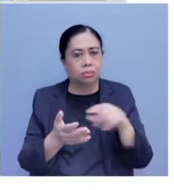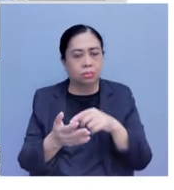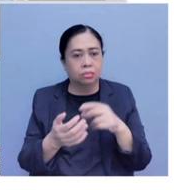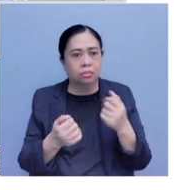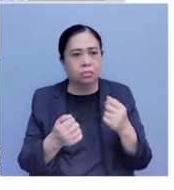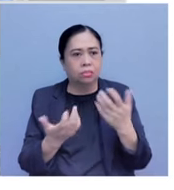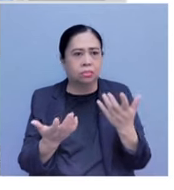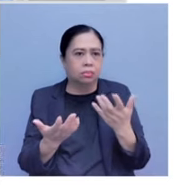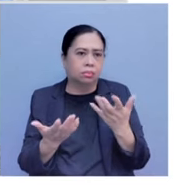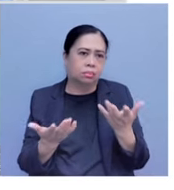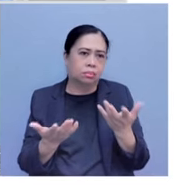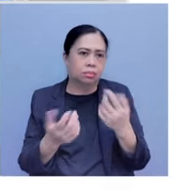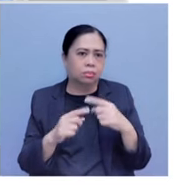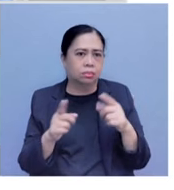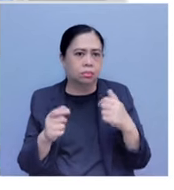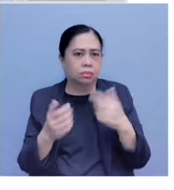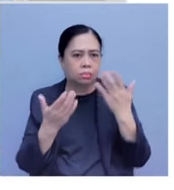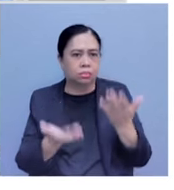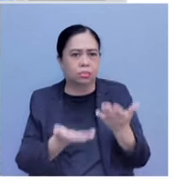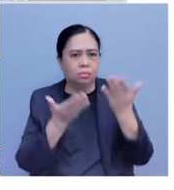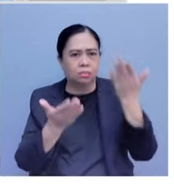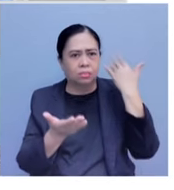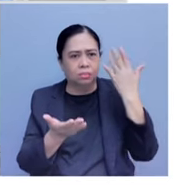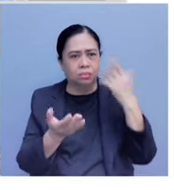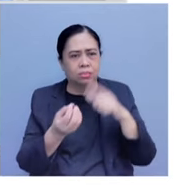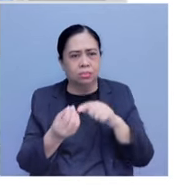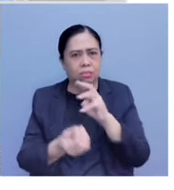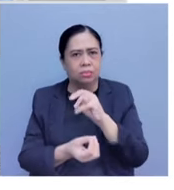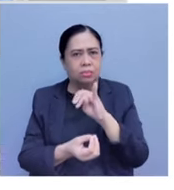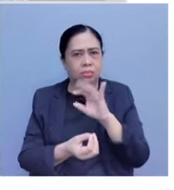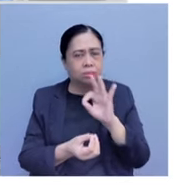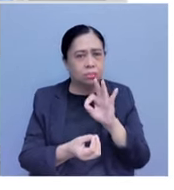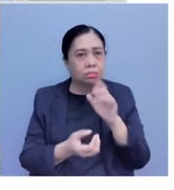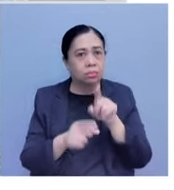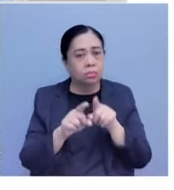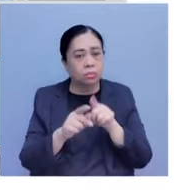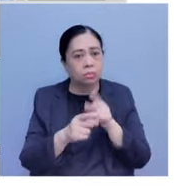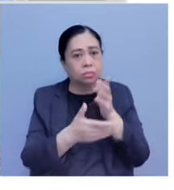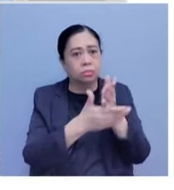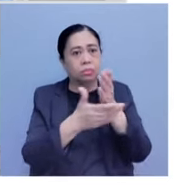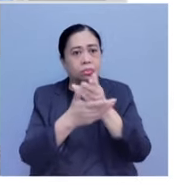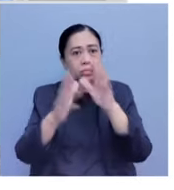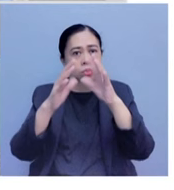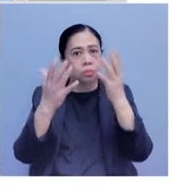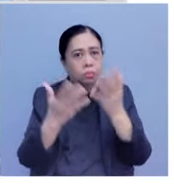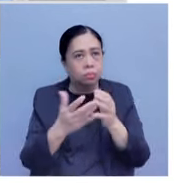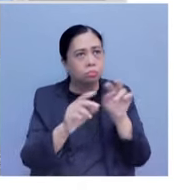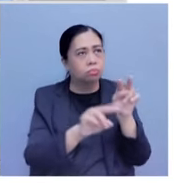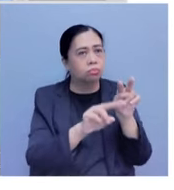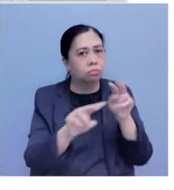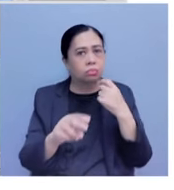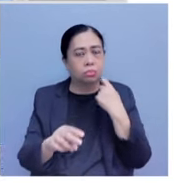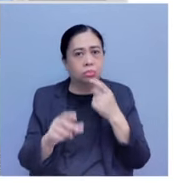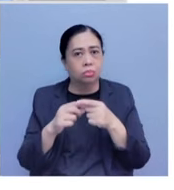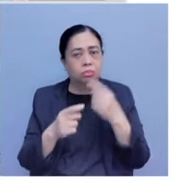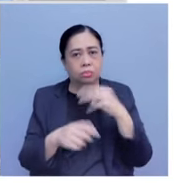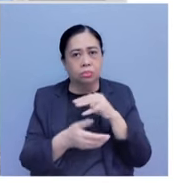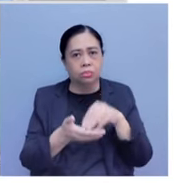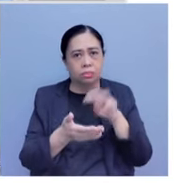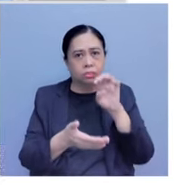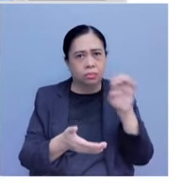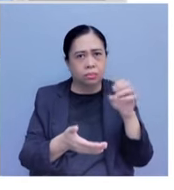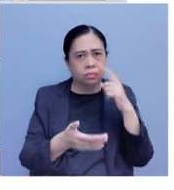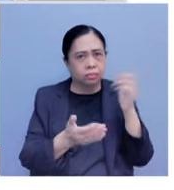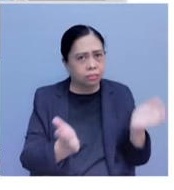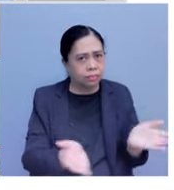nila during the deliberation. Nag-iikot din kami sa buong mundo, in fact, kagagaling lang namin sa Middle East, para maingganyo